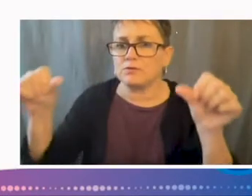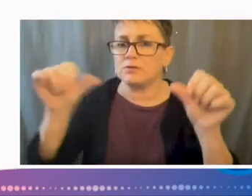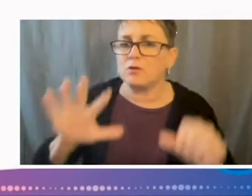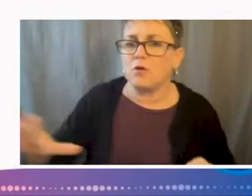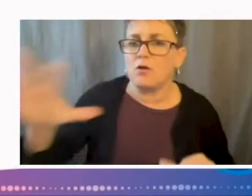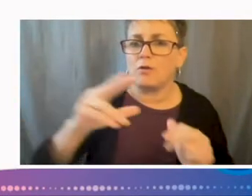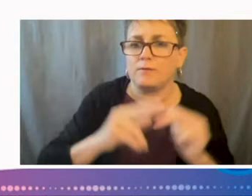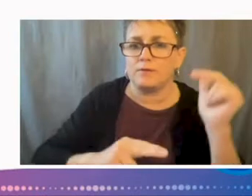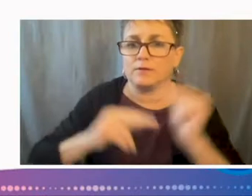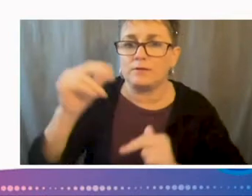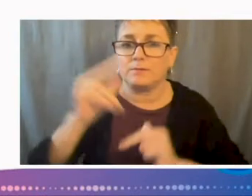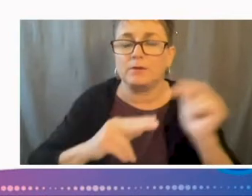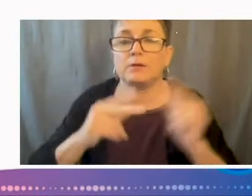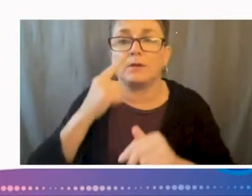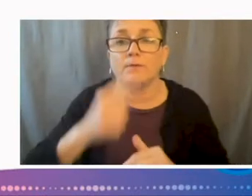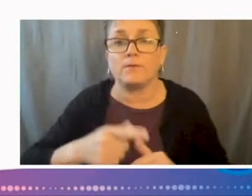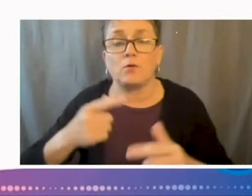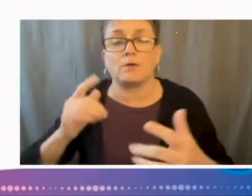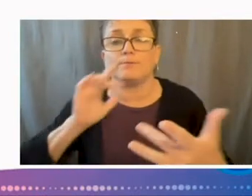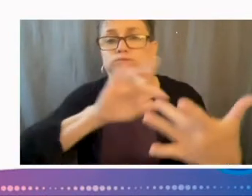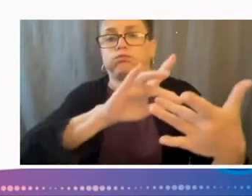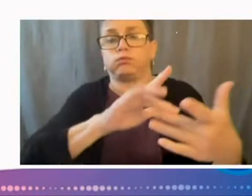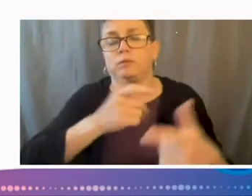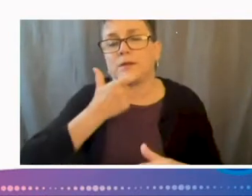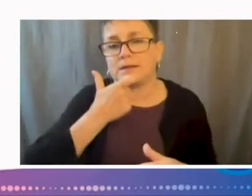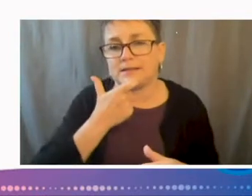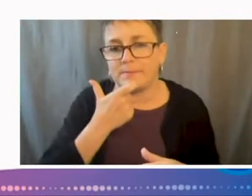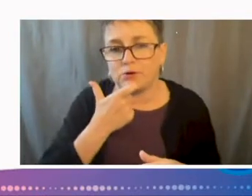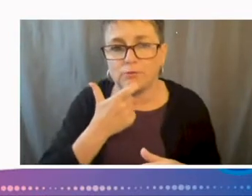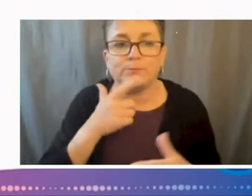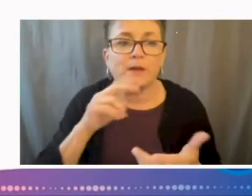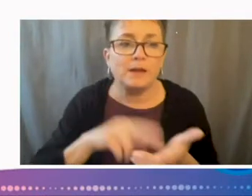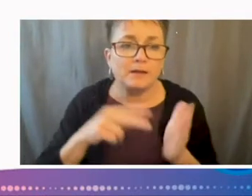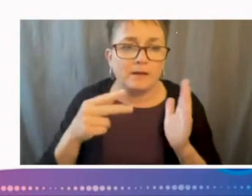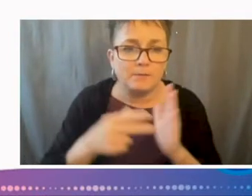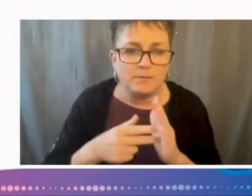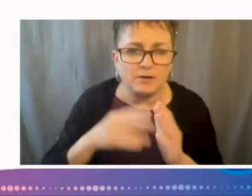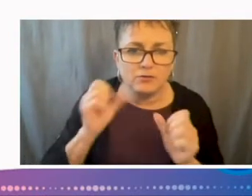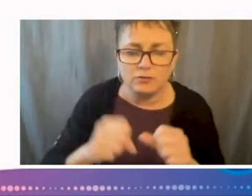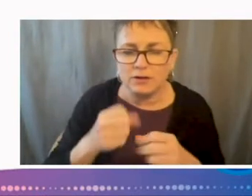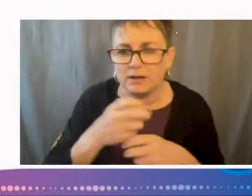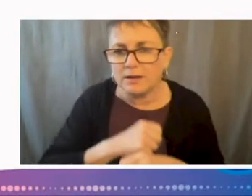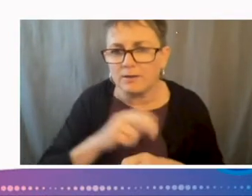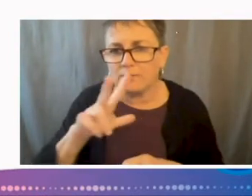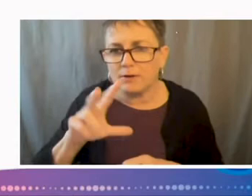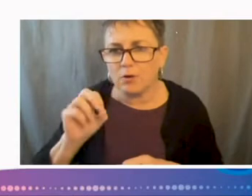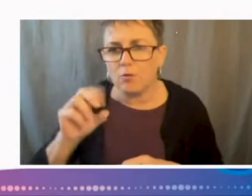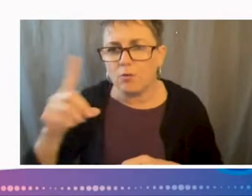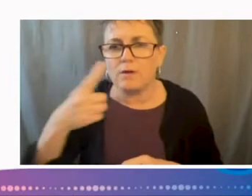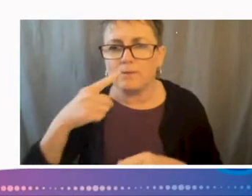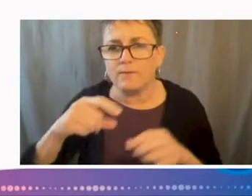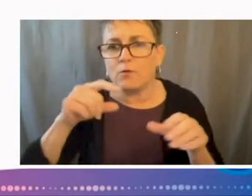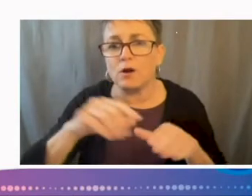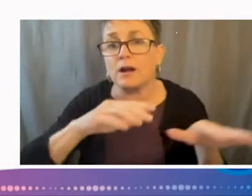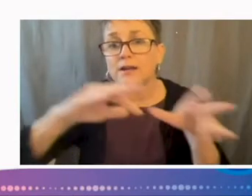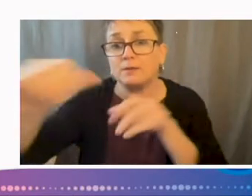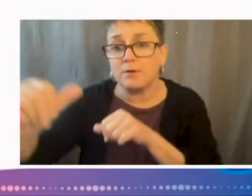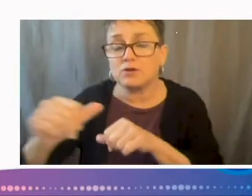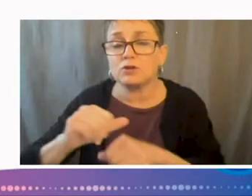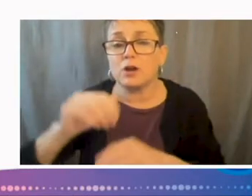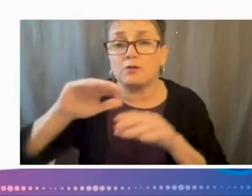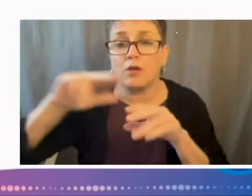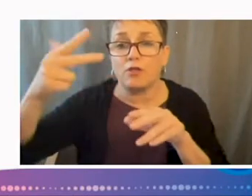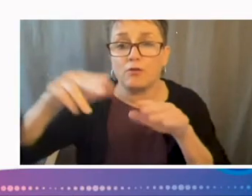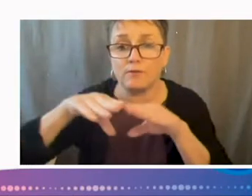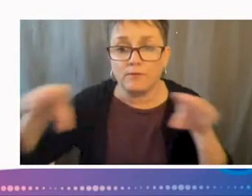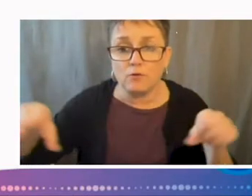Transit dispatcher to dispatch their desired bus to gate 301 for departures on the third floor and gate 421 for departures on the fourth